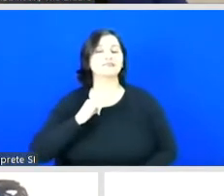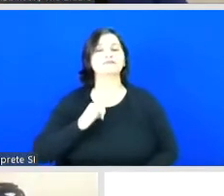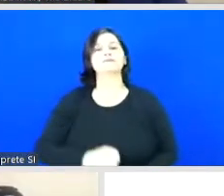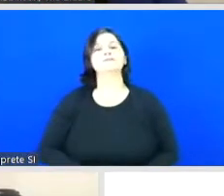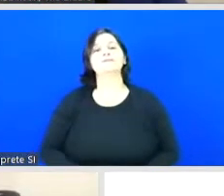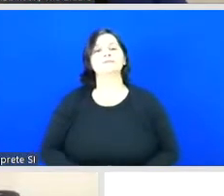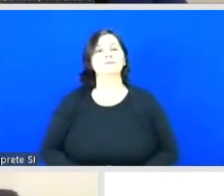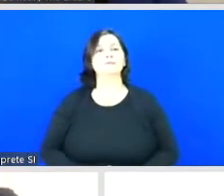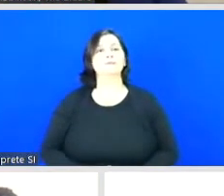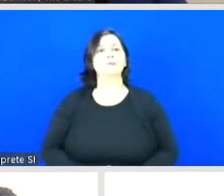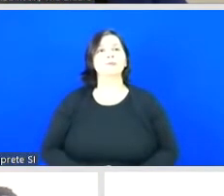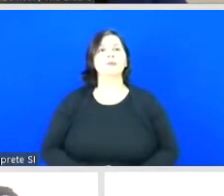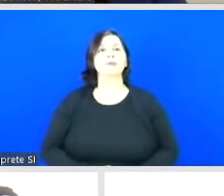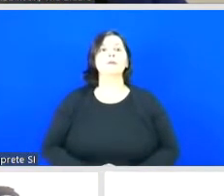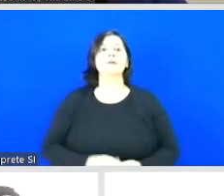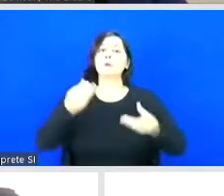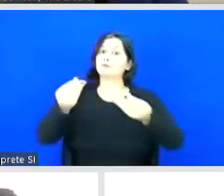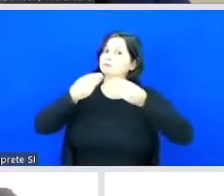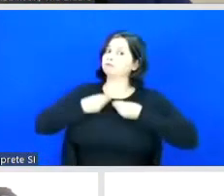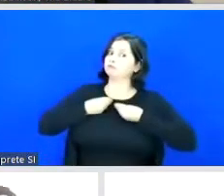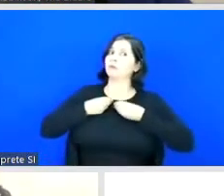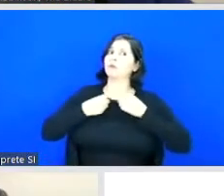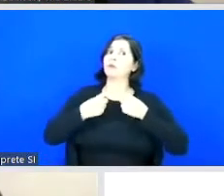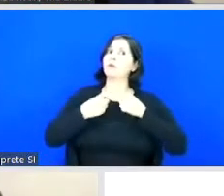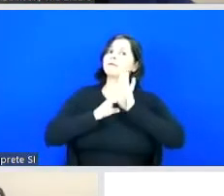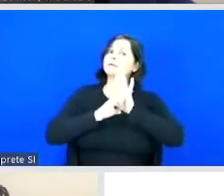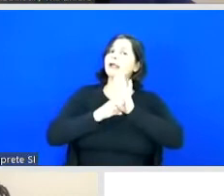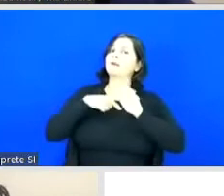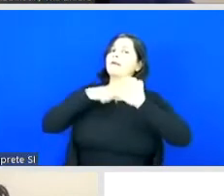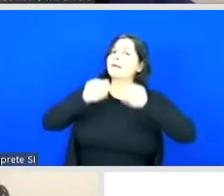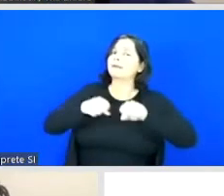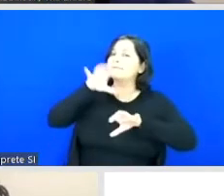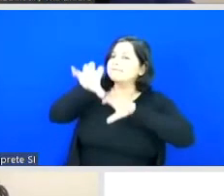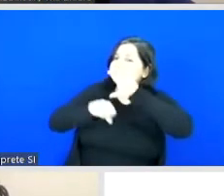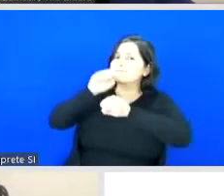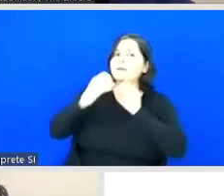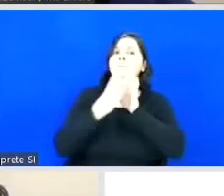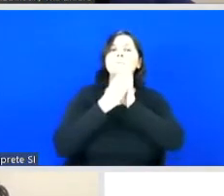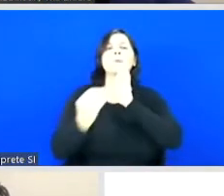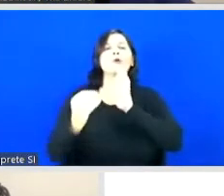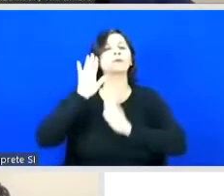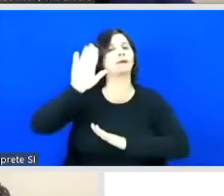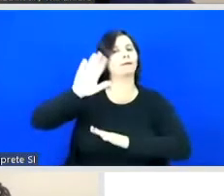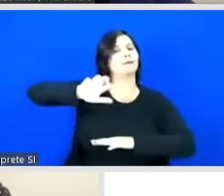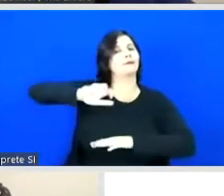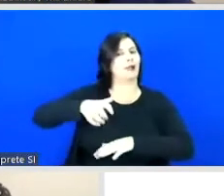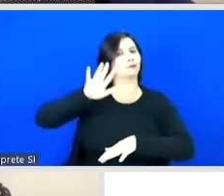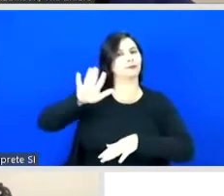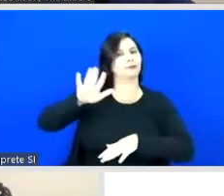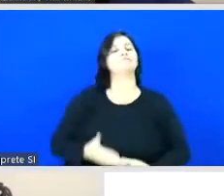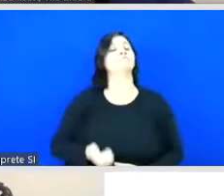these recommendations in place as well. I think with that, we have run out of time